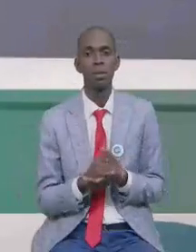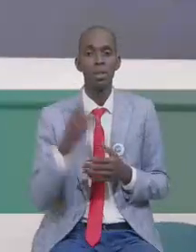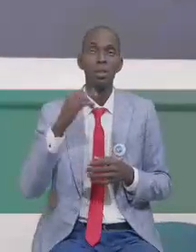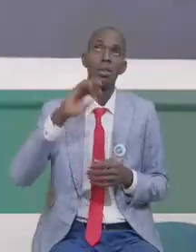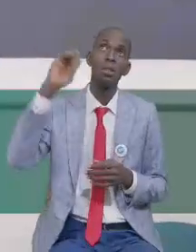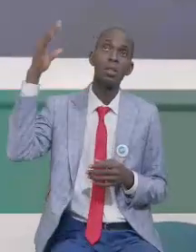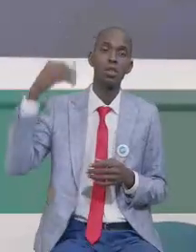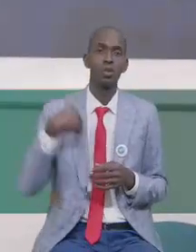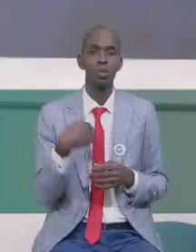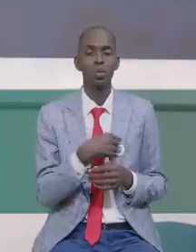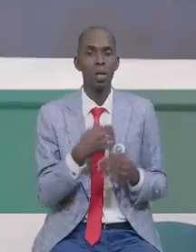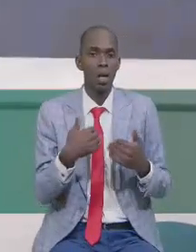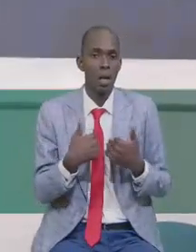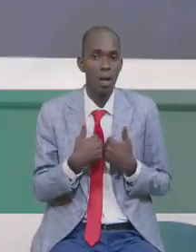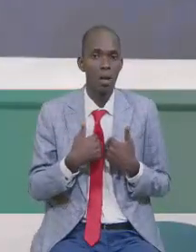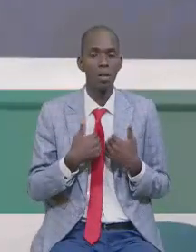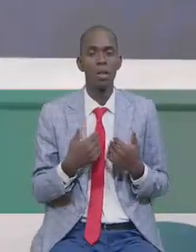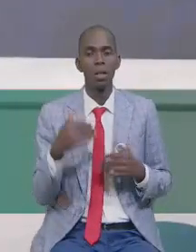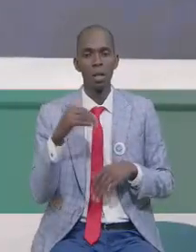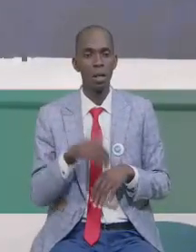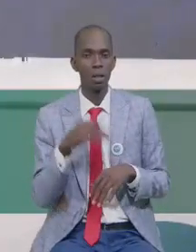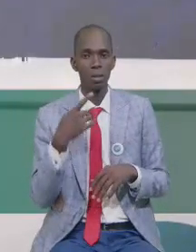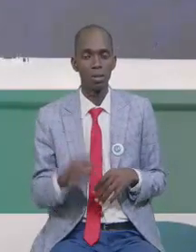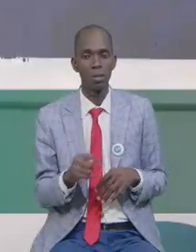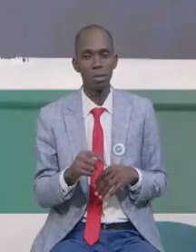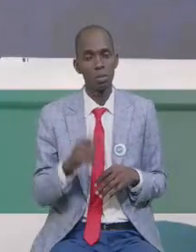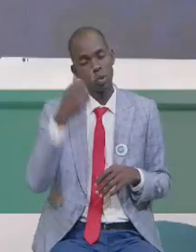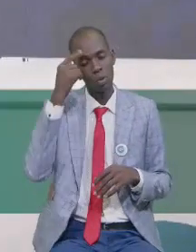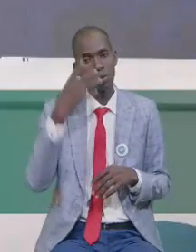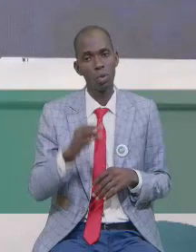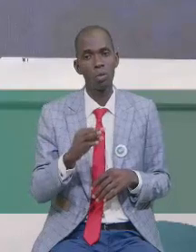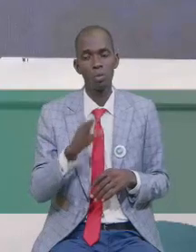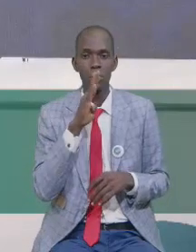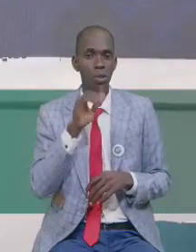we have at the level of sonship, that's one.